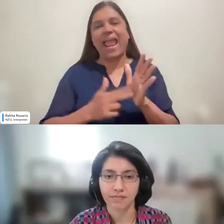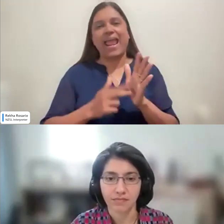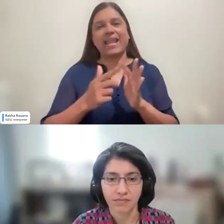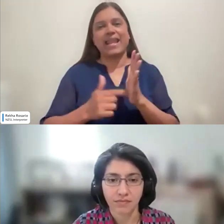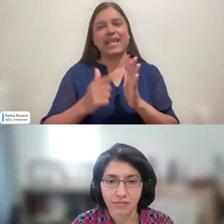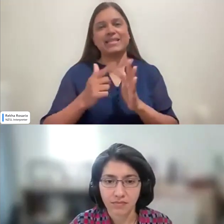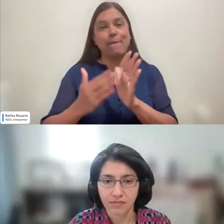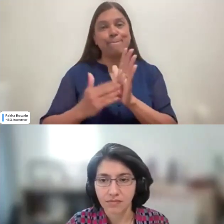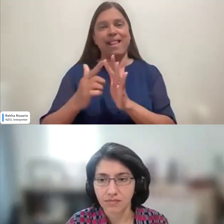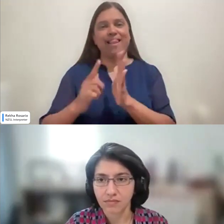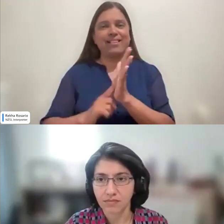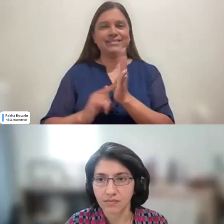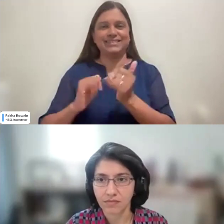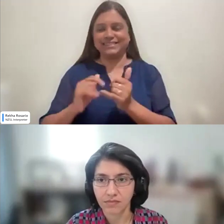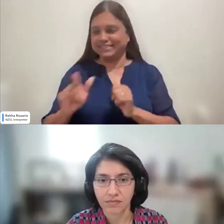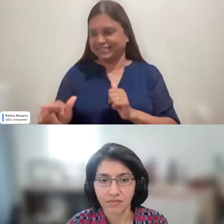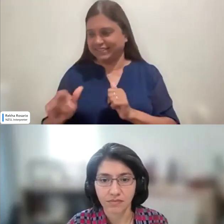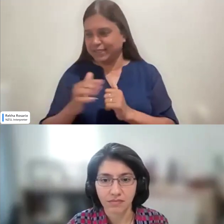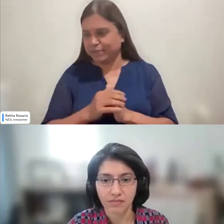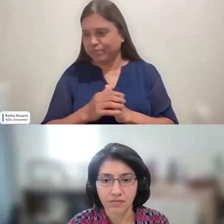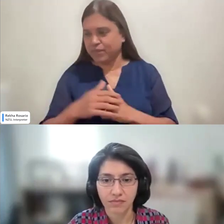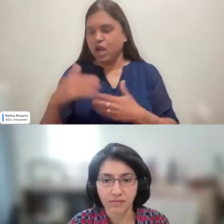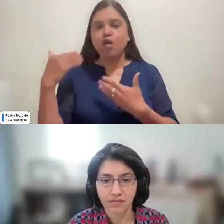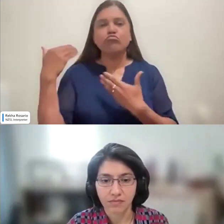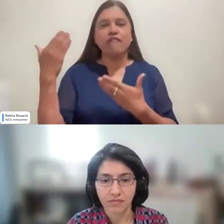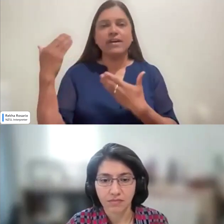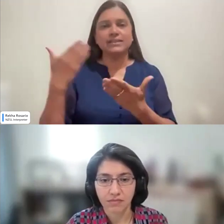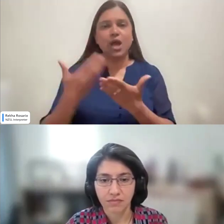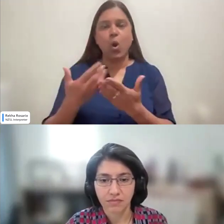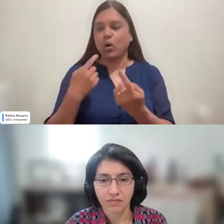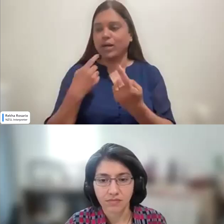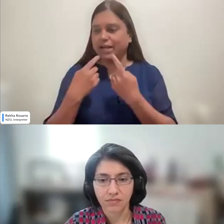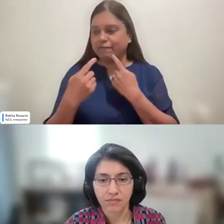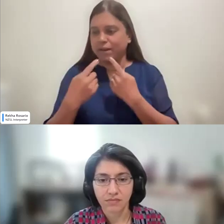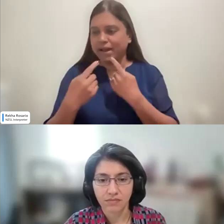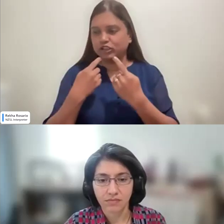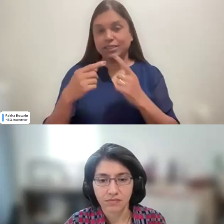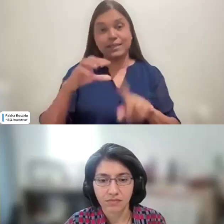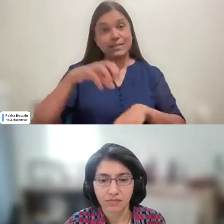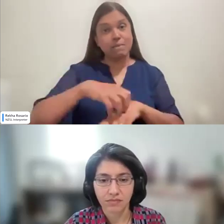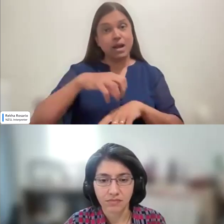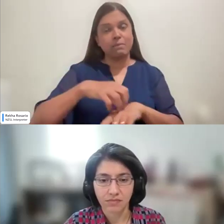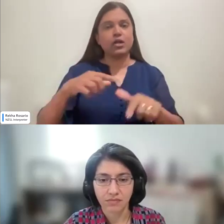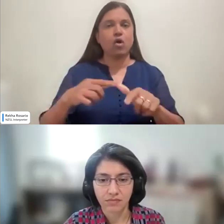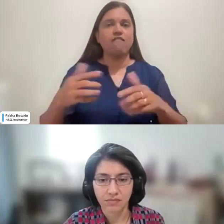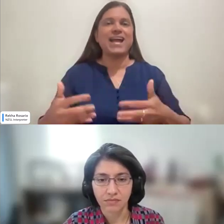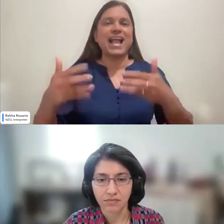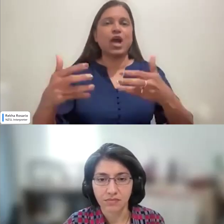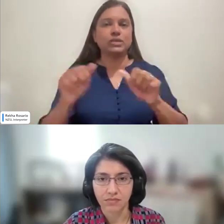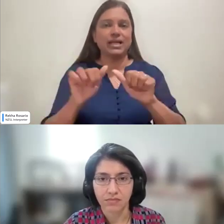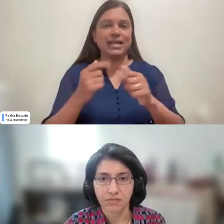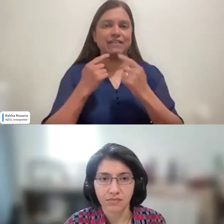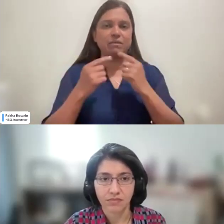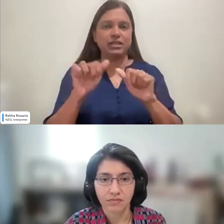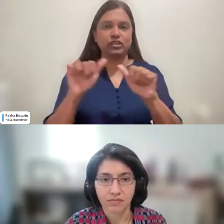And Annette Mills is the Professor on Information Systems, Department of Accounting and Information Systems at